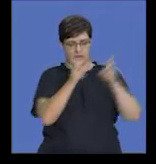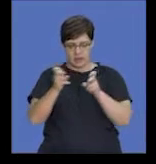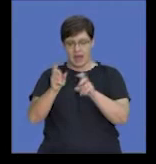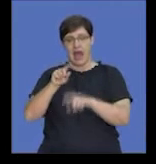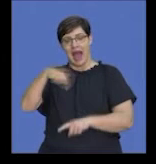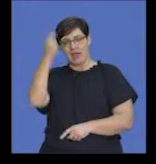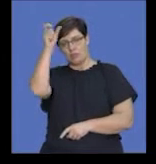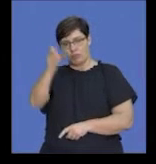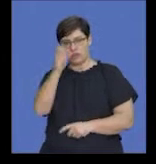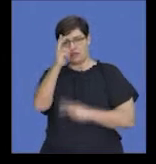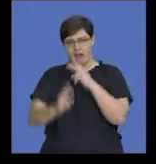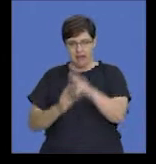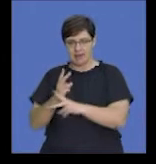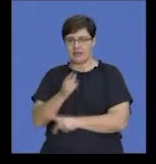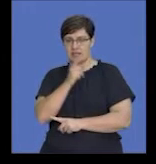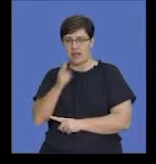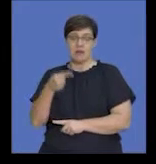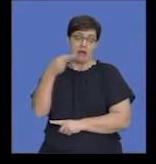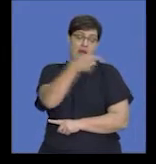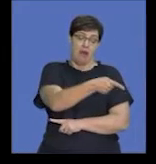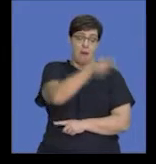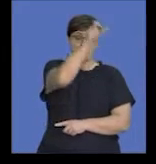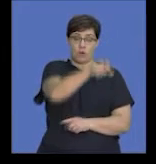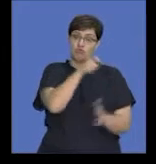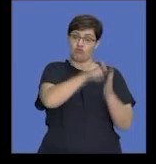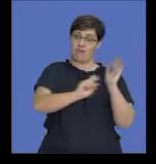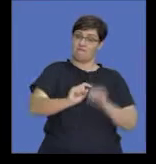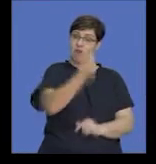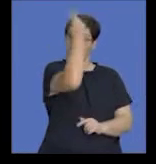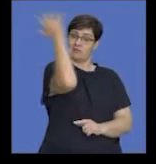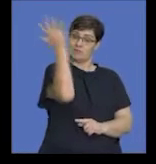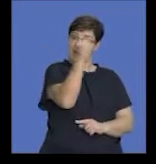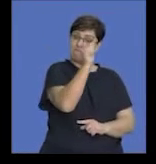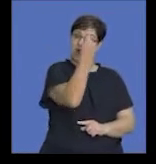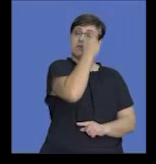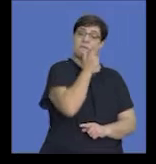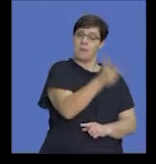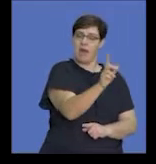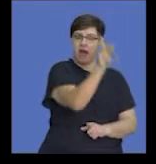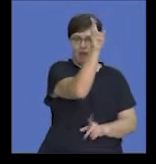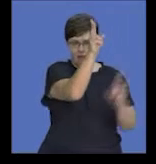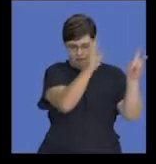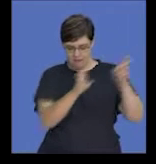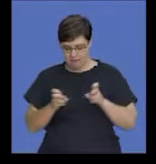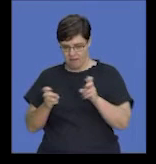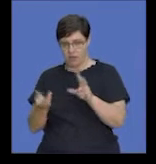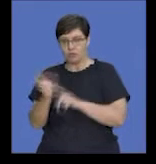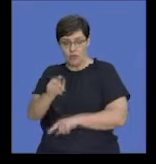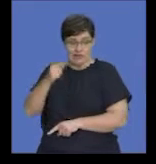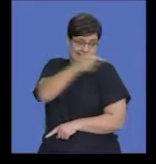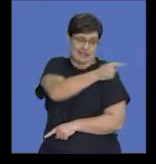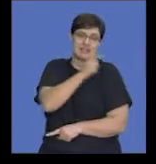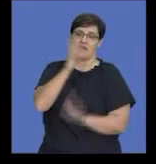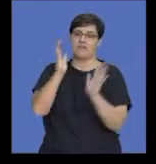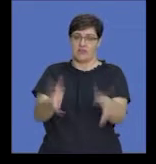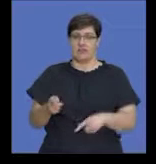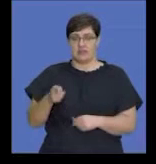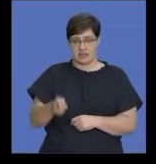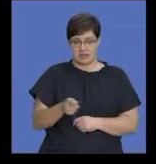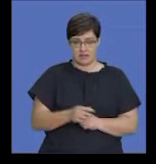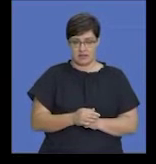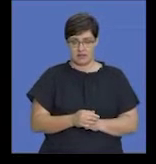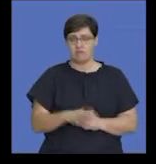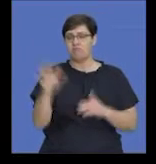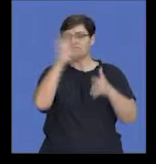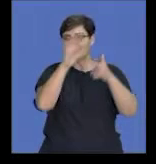and repeated by someone other than the original author or the speaker. Now, quotations in our essay paper,